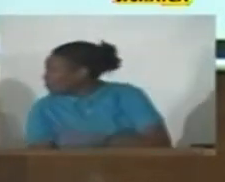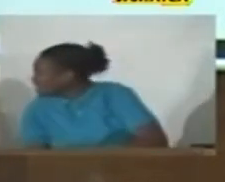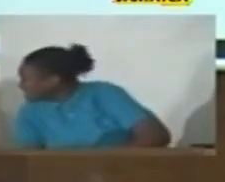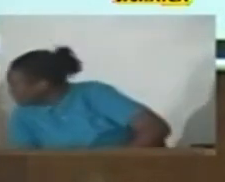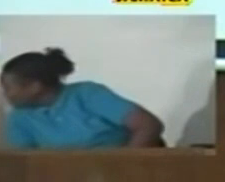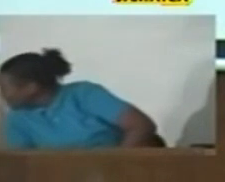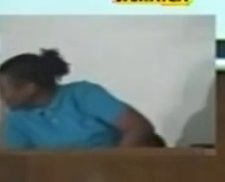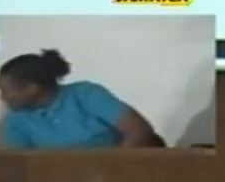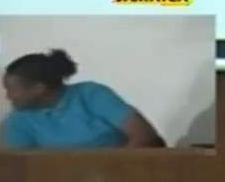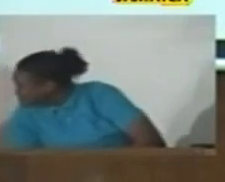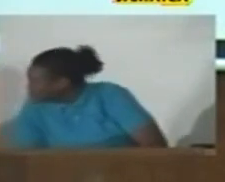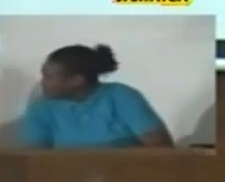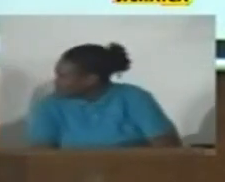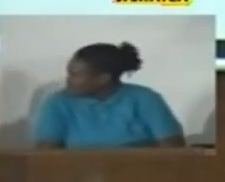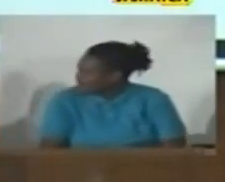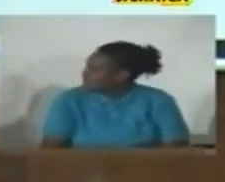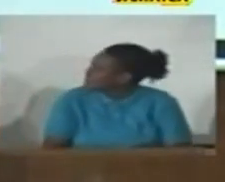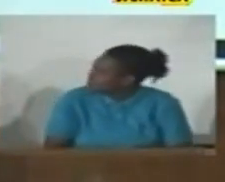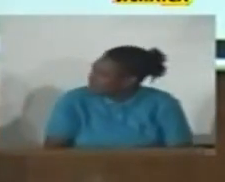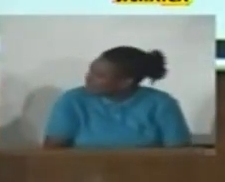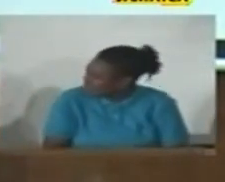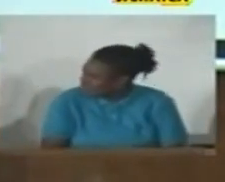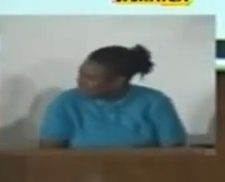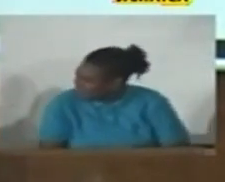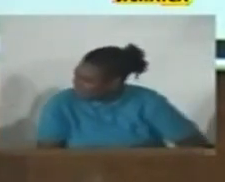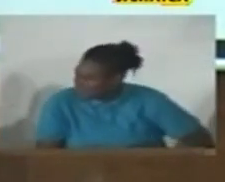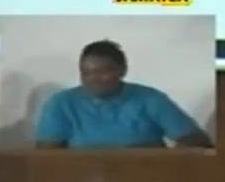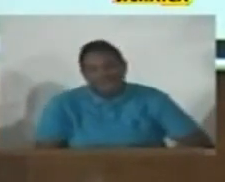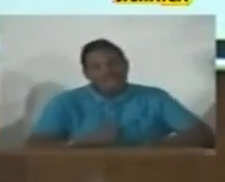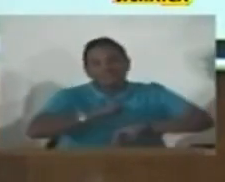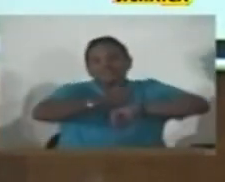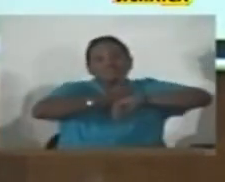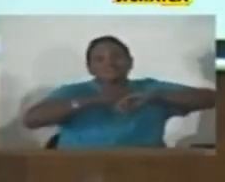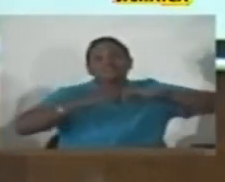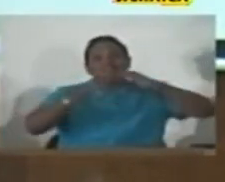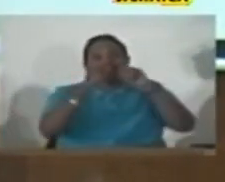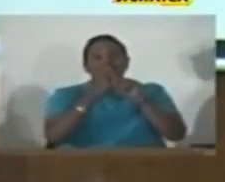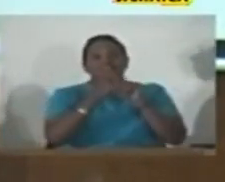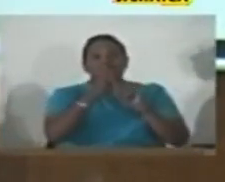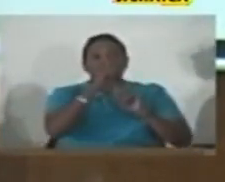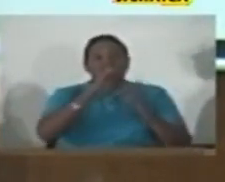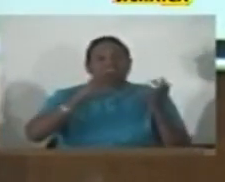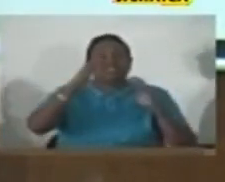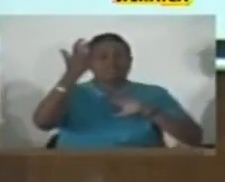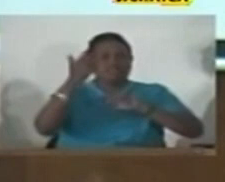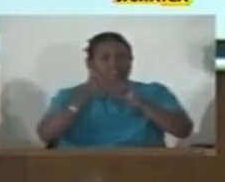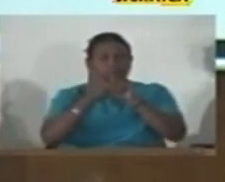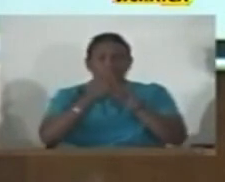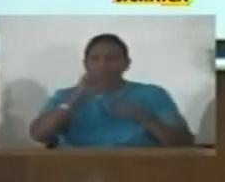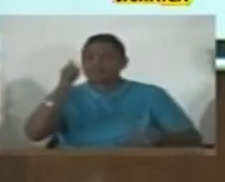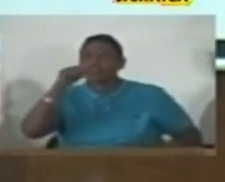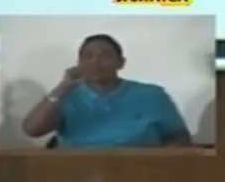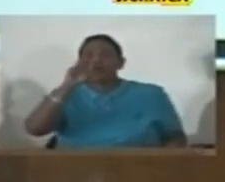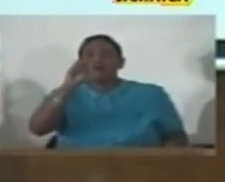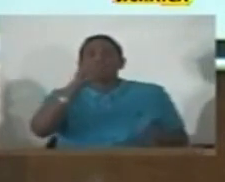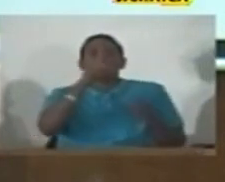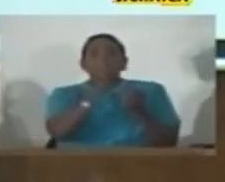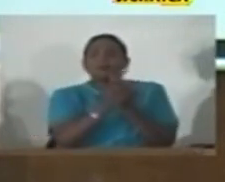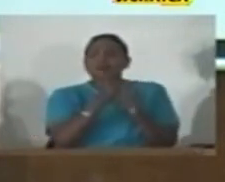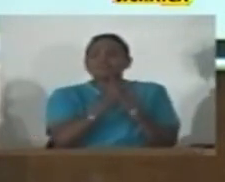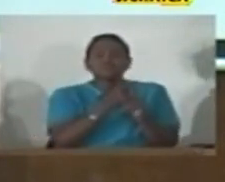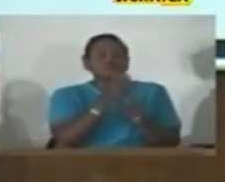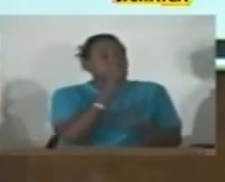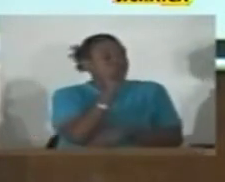his implementation was a disaster. There are the other agroparks that were colossal